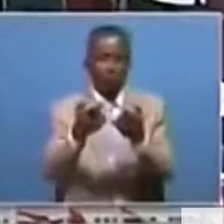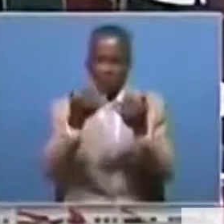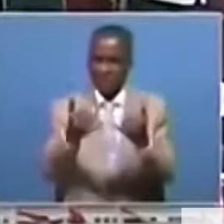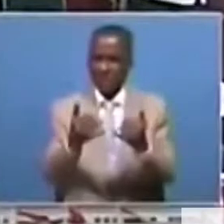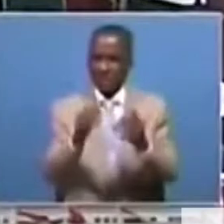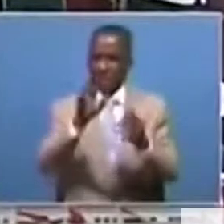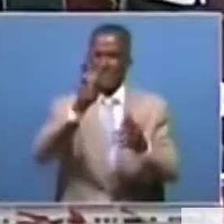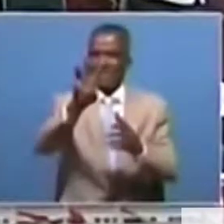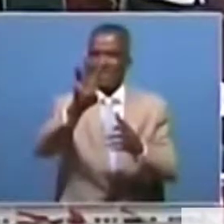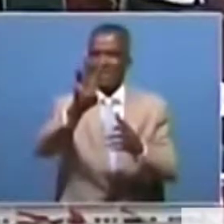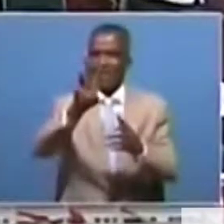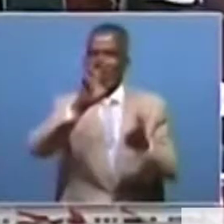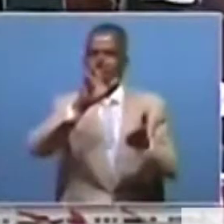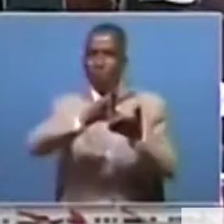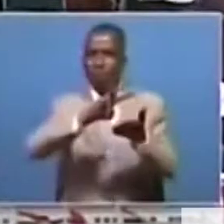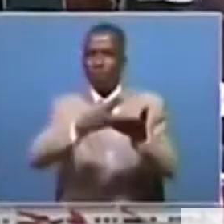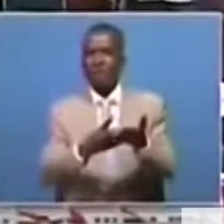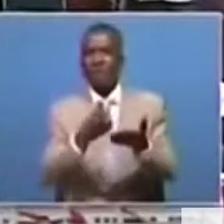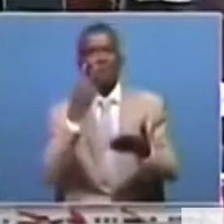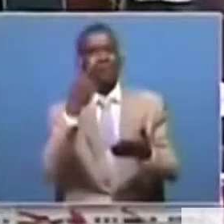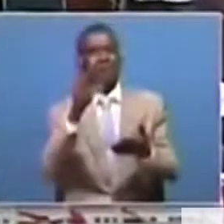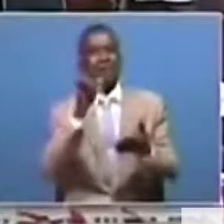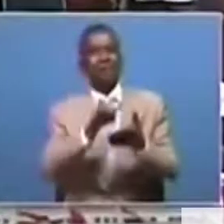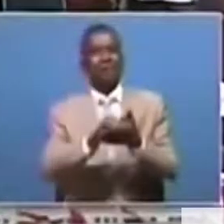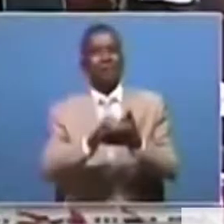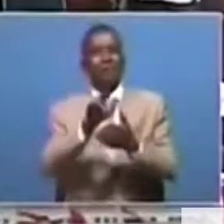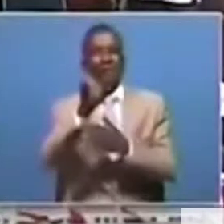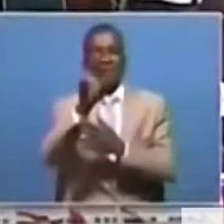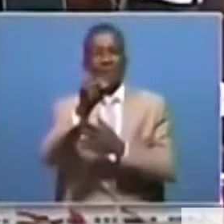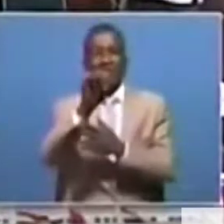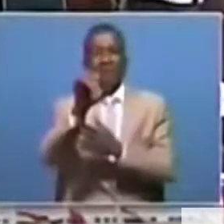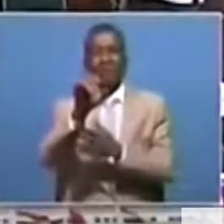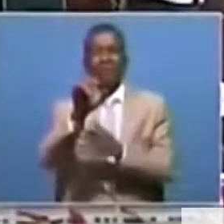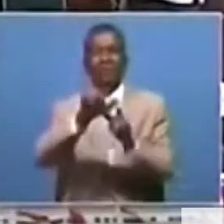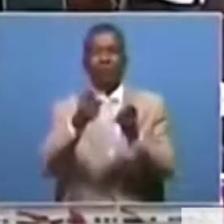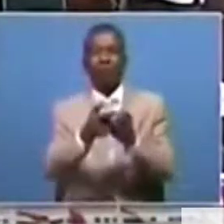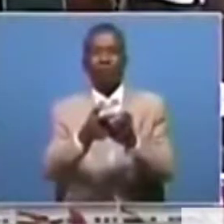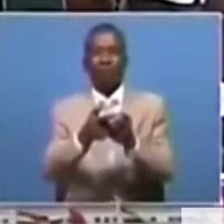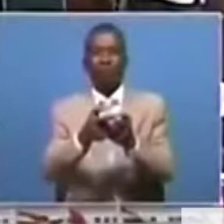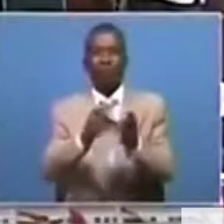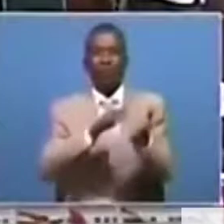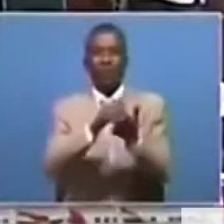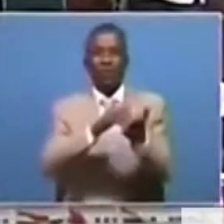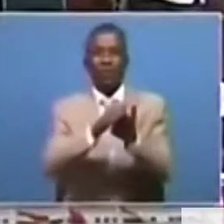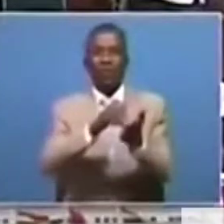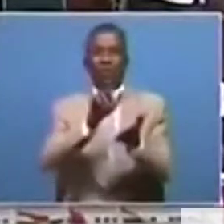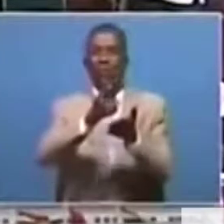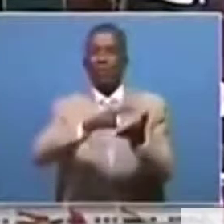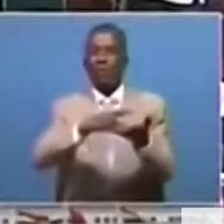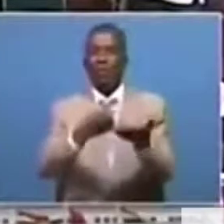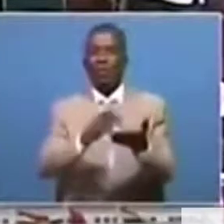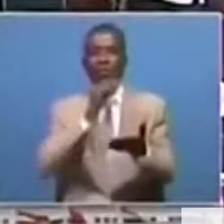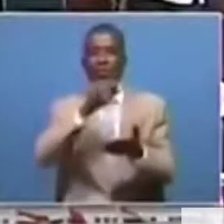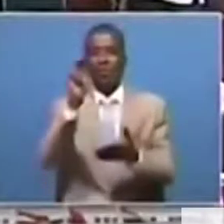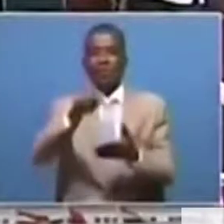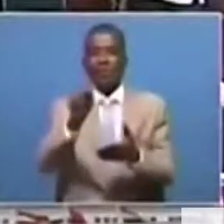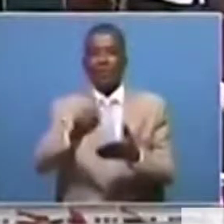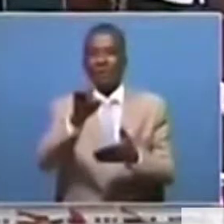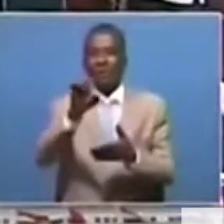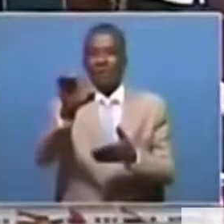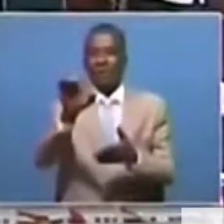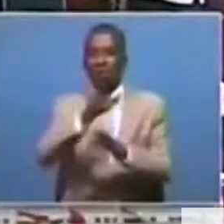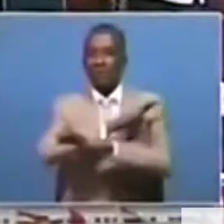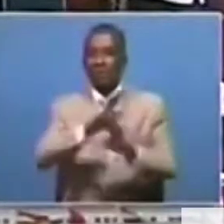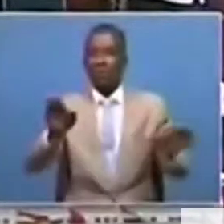three witnesses, and in his view, the petitioner had not provided any substantial evidence in proof of his case for which the first respondent had